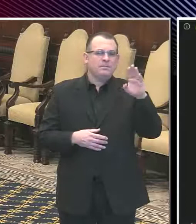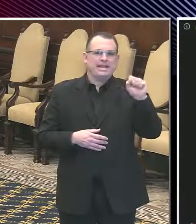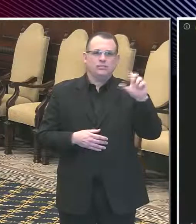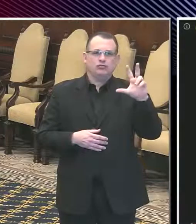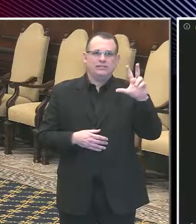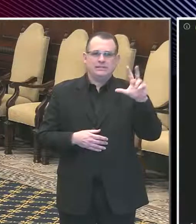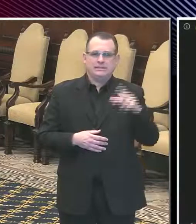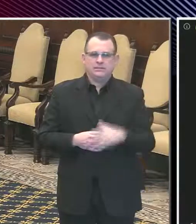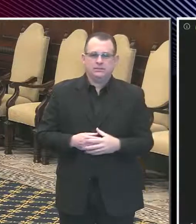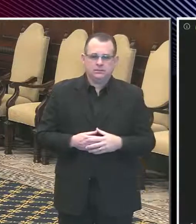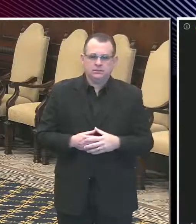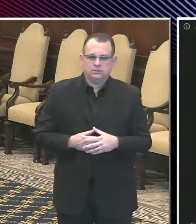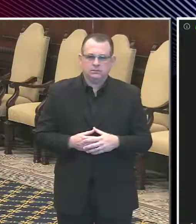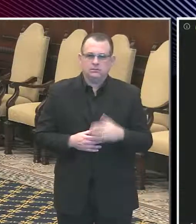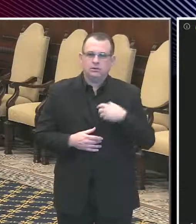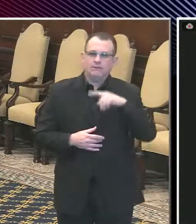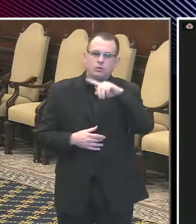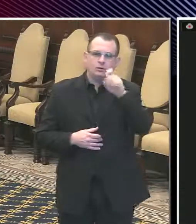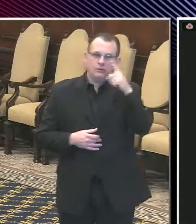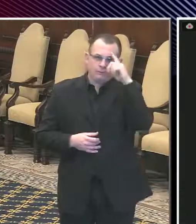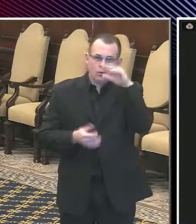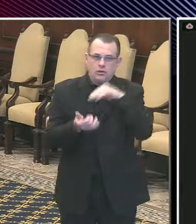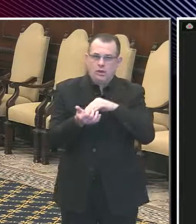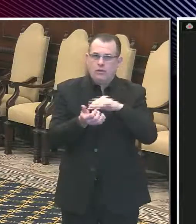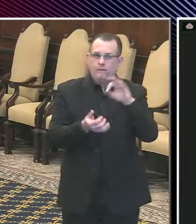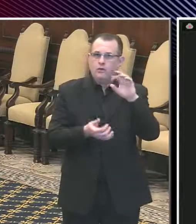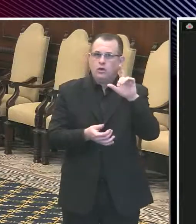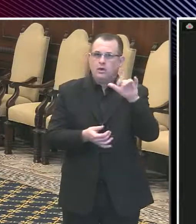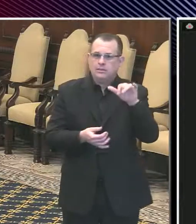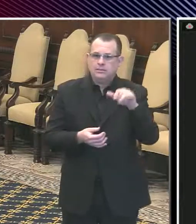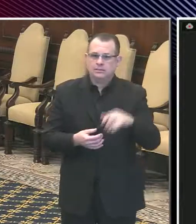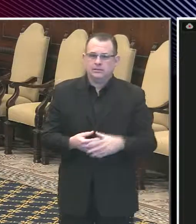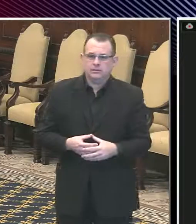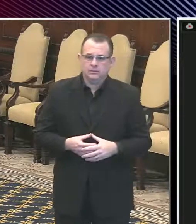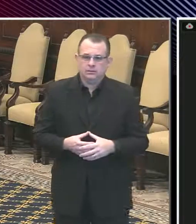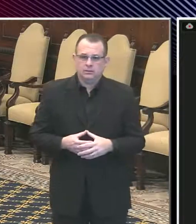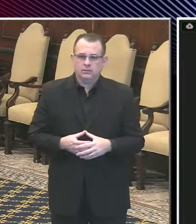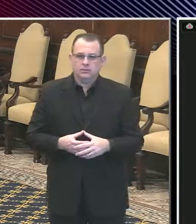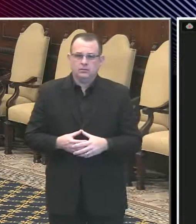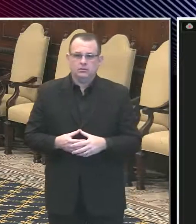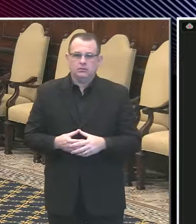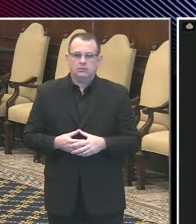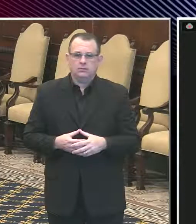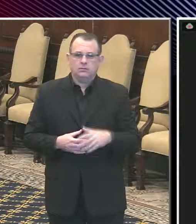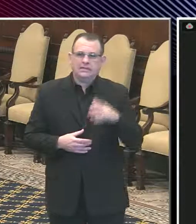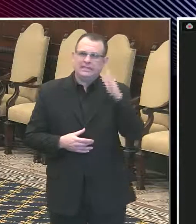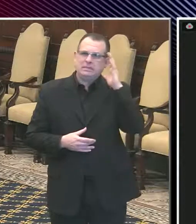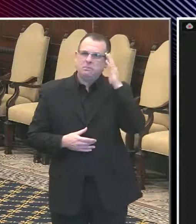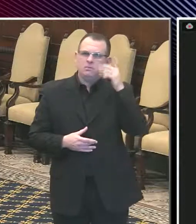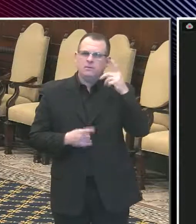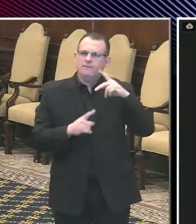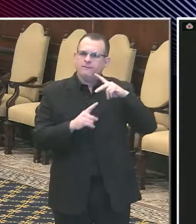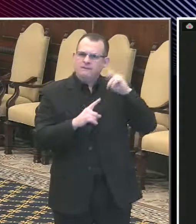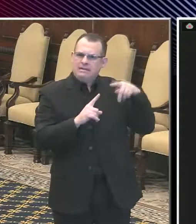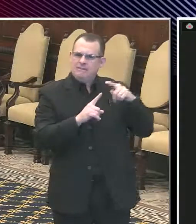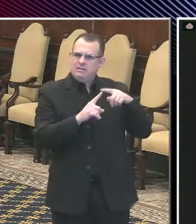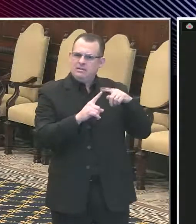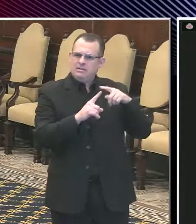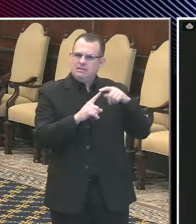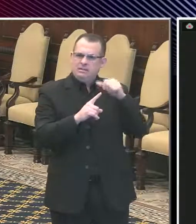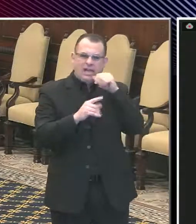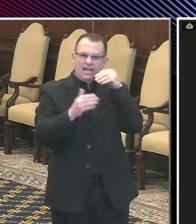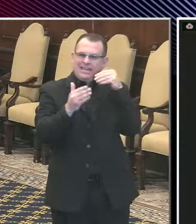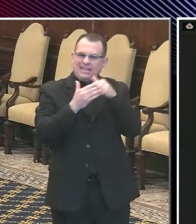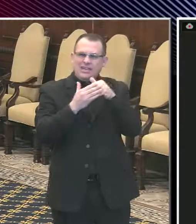Dr. Farley, just a short time ago, you talked about the fact that Philadelphia is certainly nowhere near the governor's yellow phase or any kind of